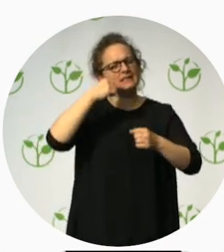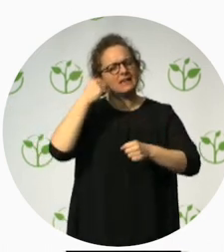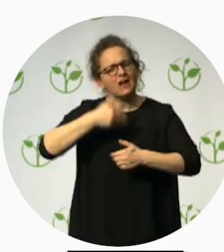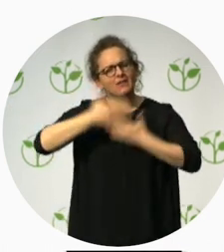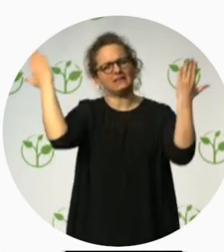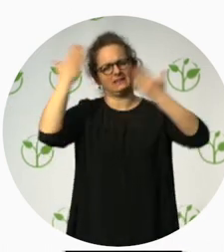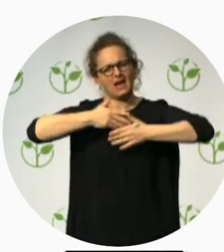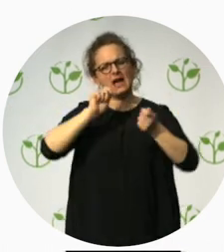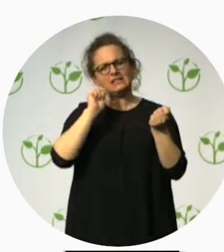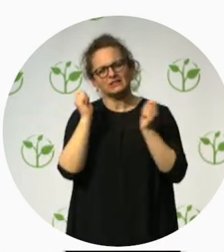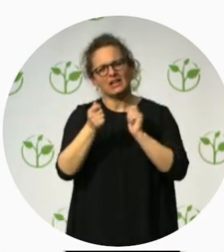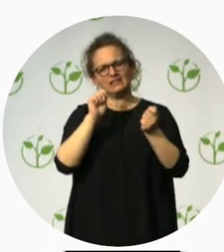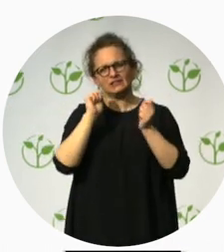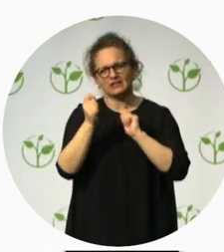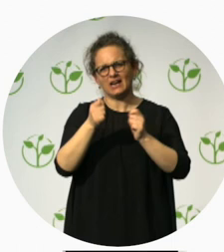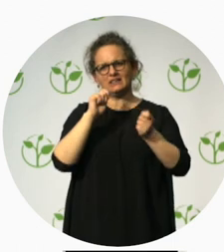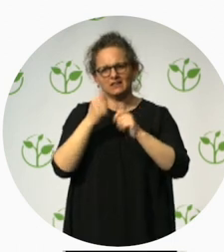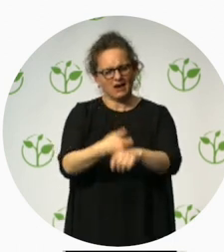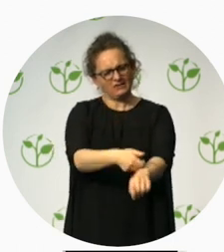Thank you so much, Casey.